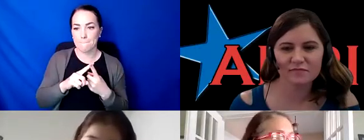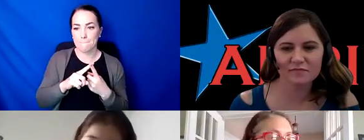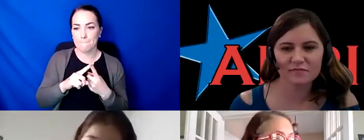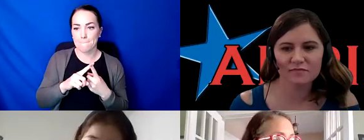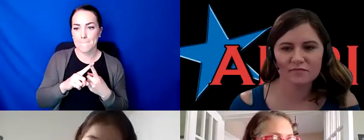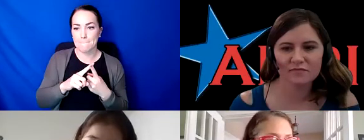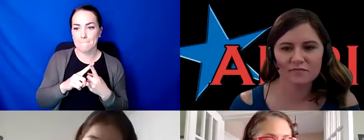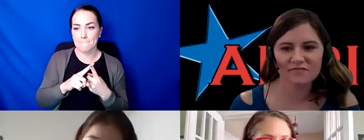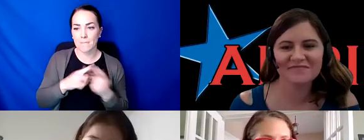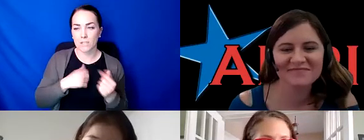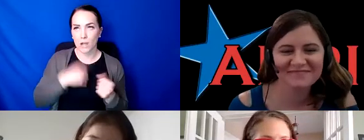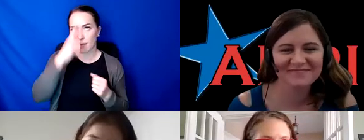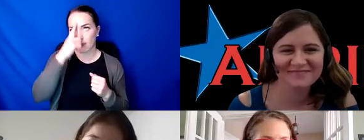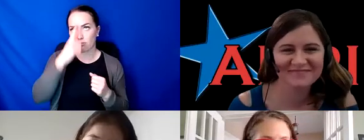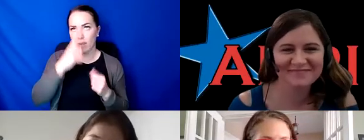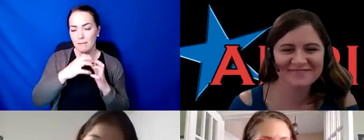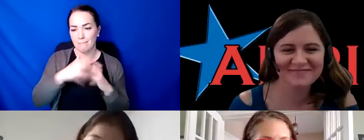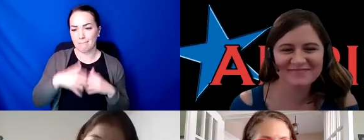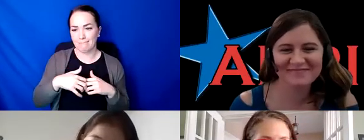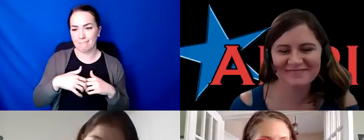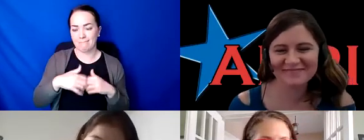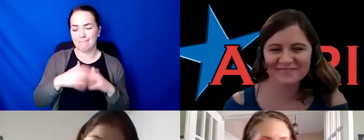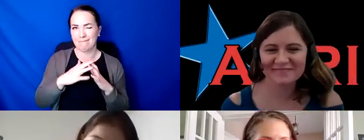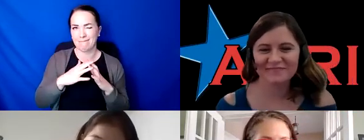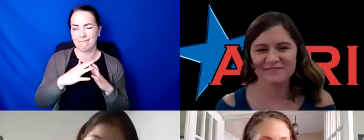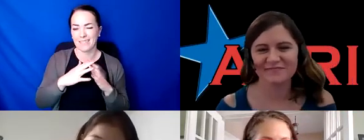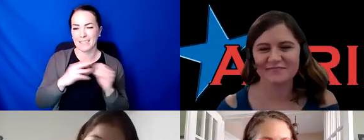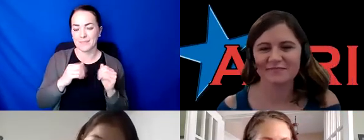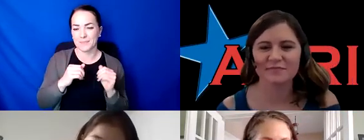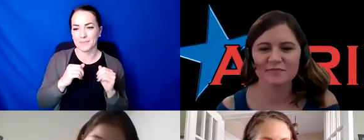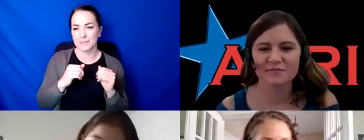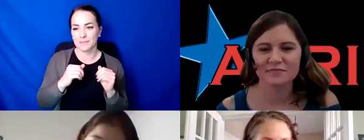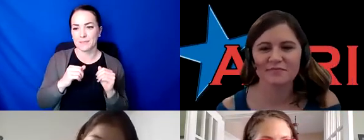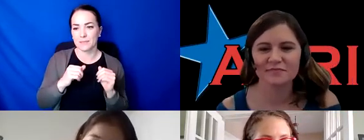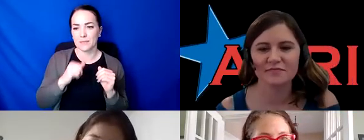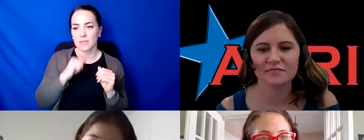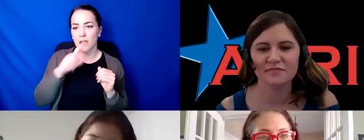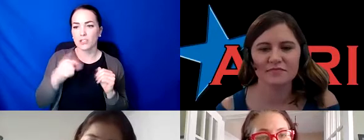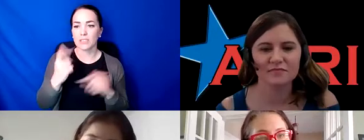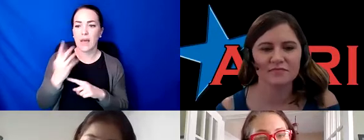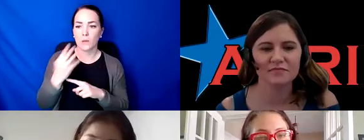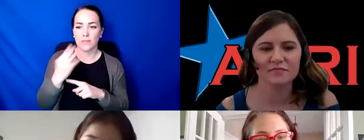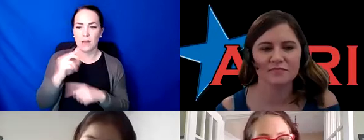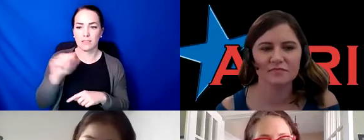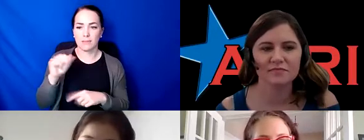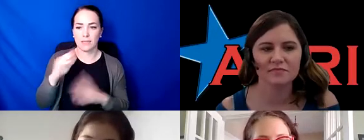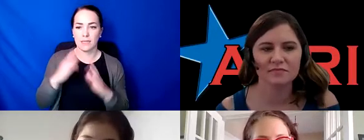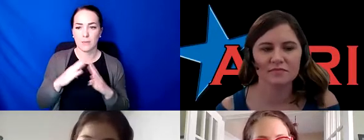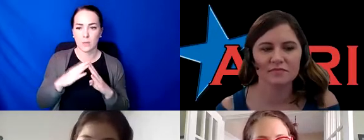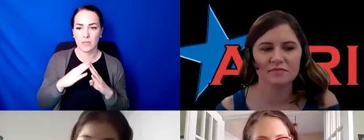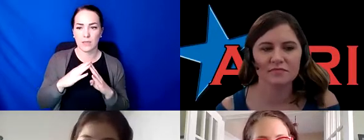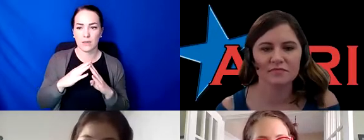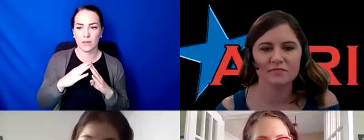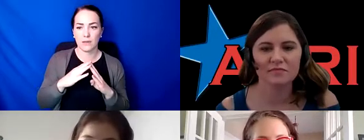sorry, brain rebooting. Just like it's not just a outside of the disability community thing. It's